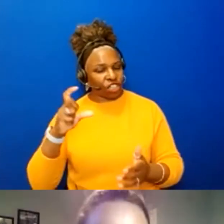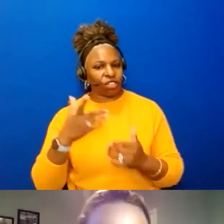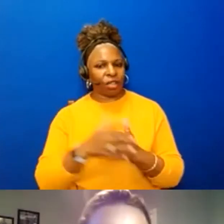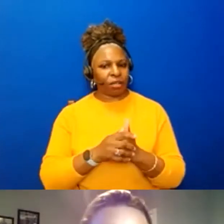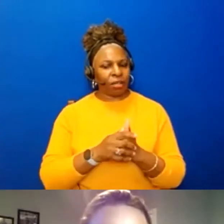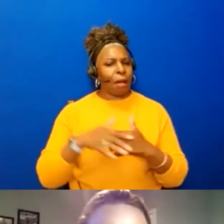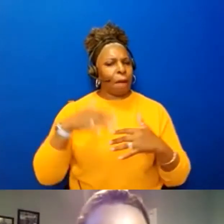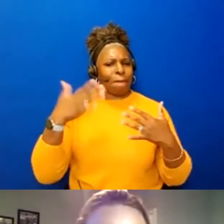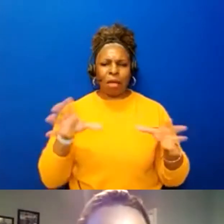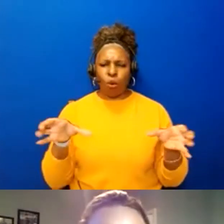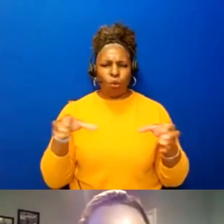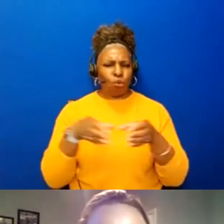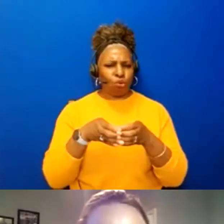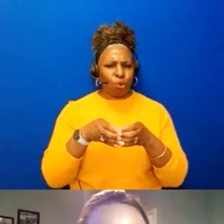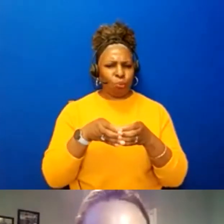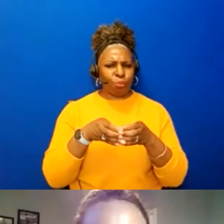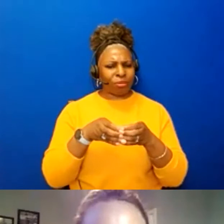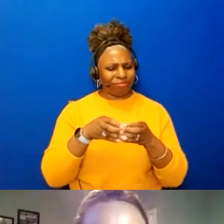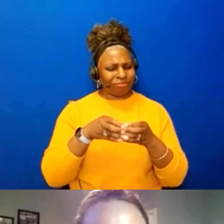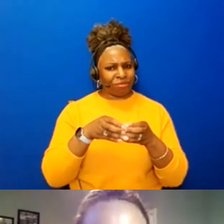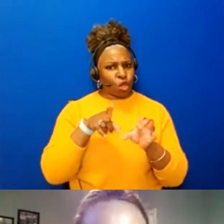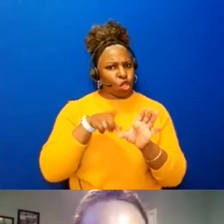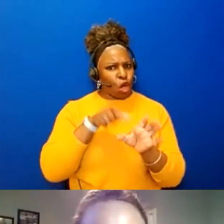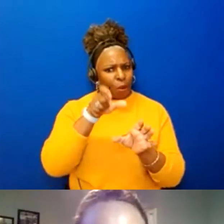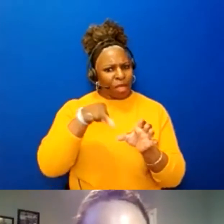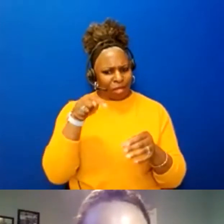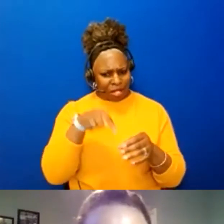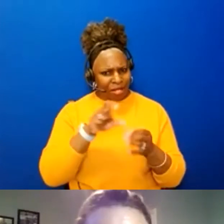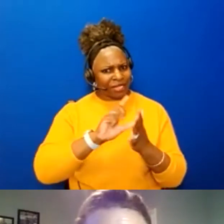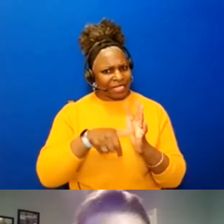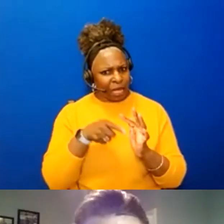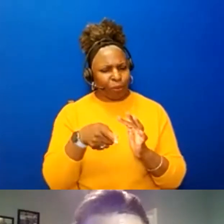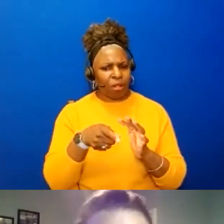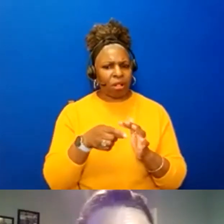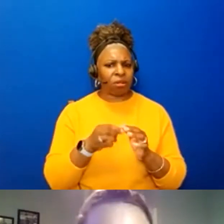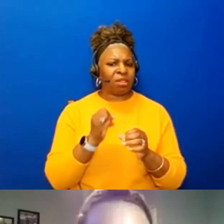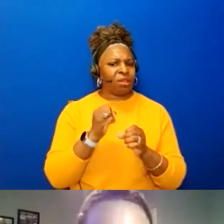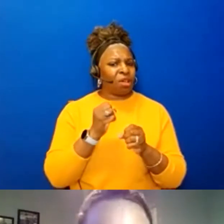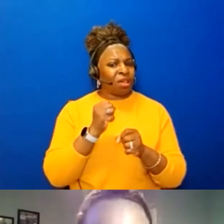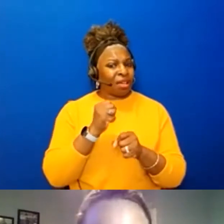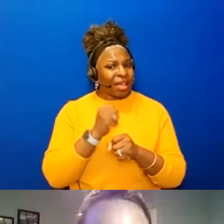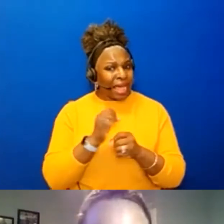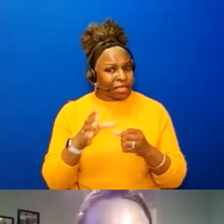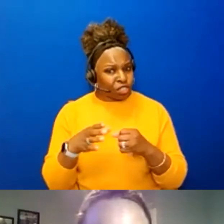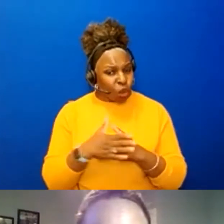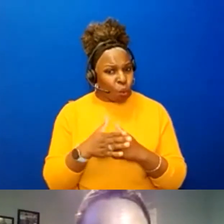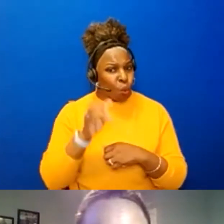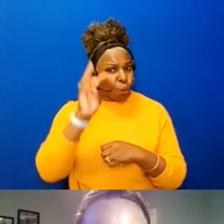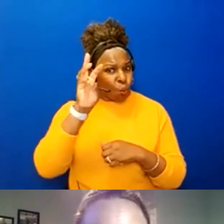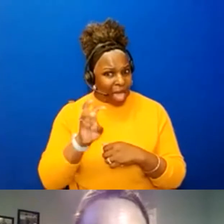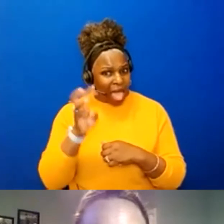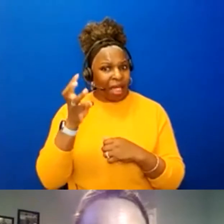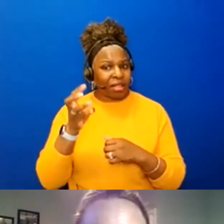young people from across the UK, Glasgow, Swansea, Manchester and Belfast, and who